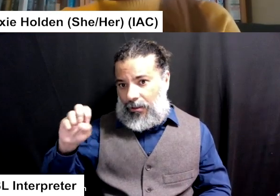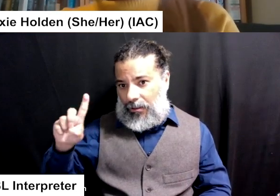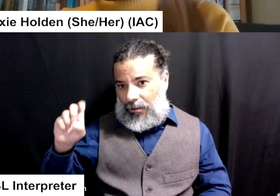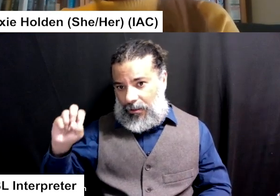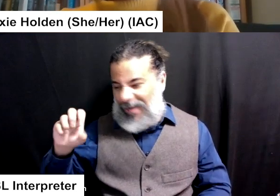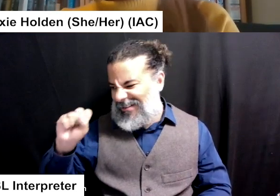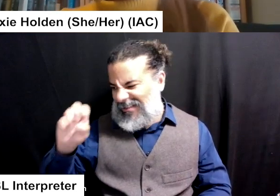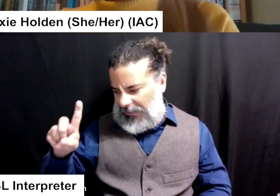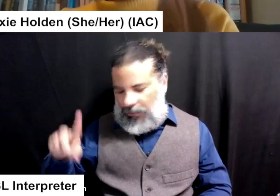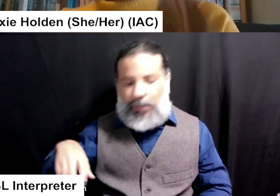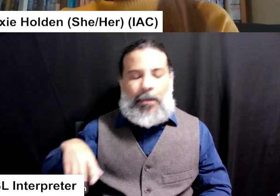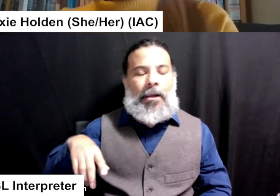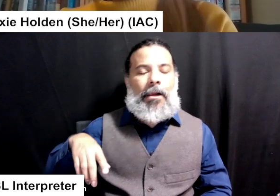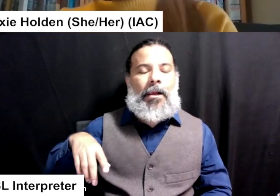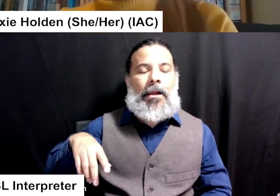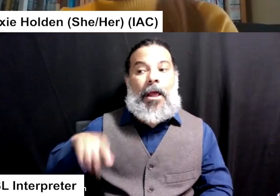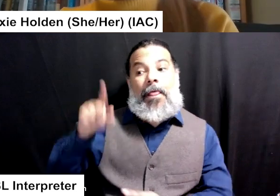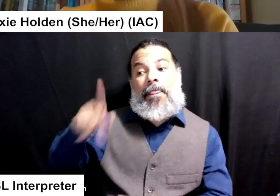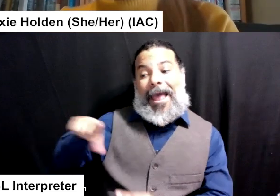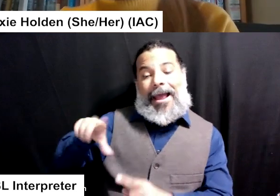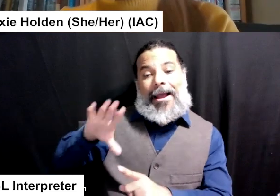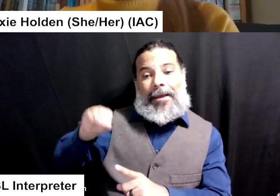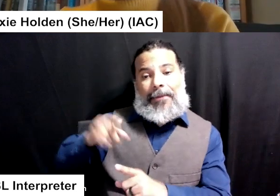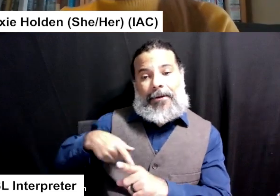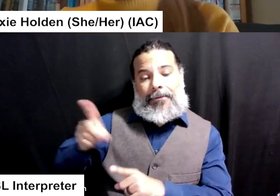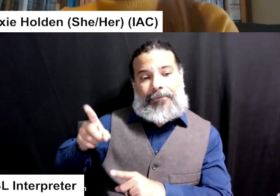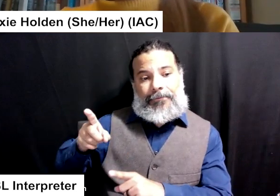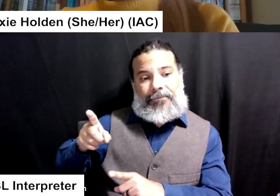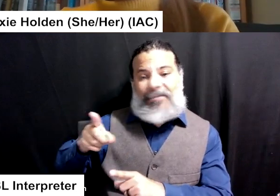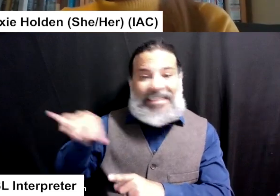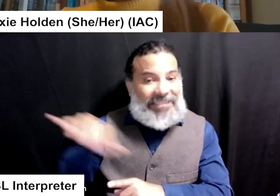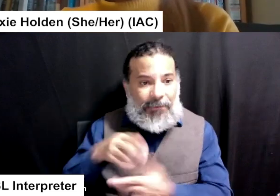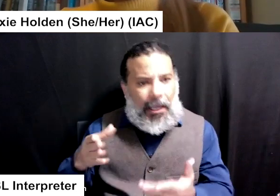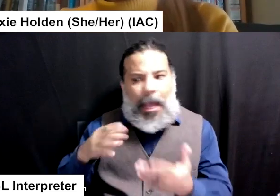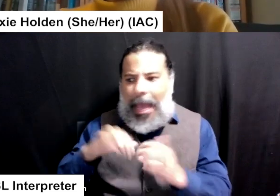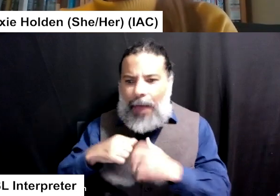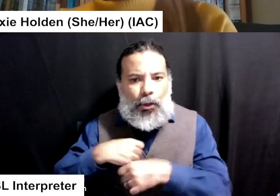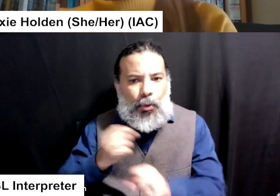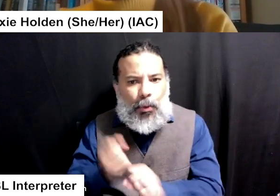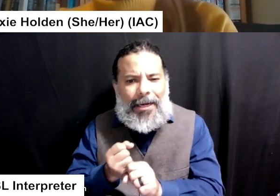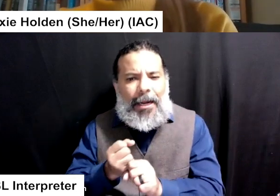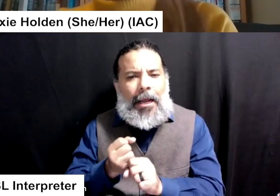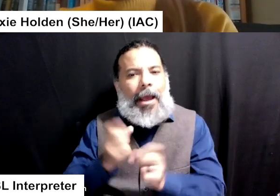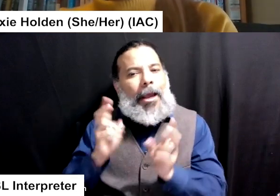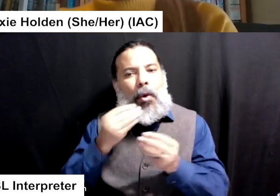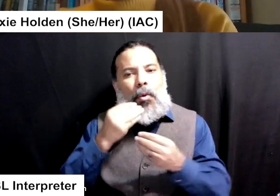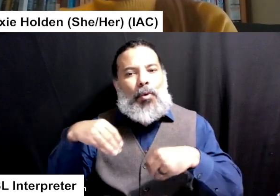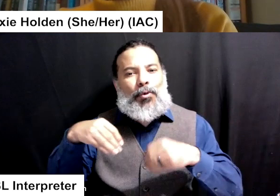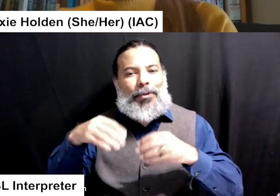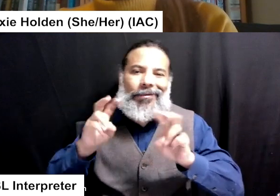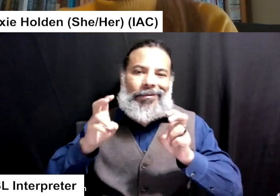And they are focused on essentially the same thing, creating like a kind of grocery system